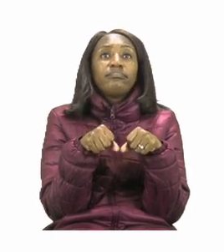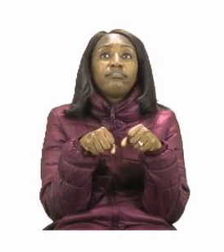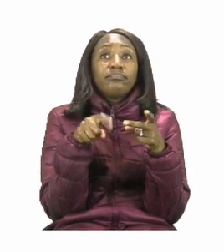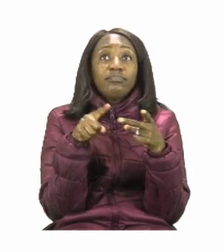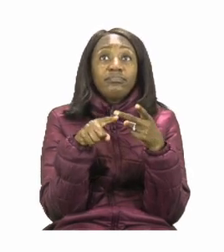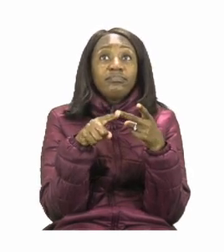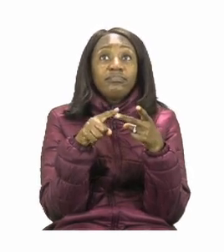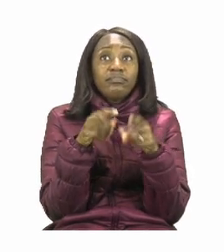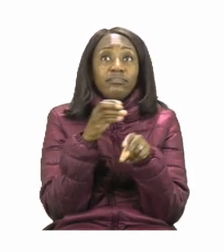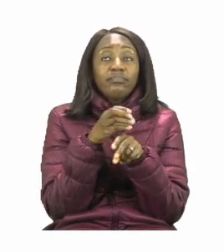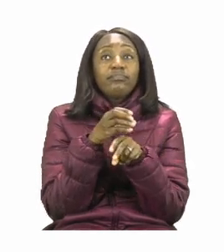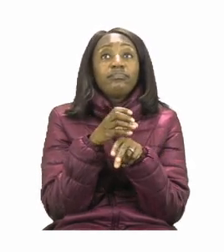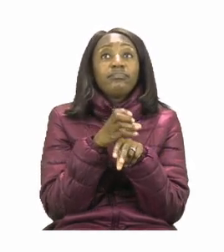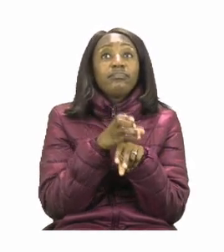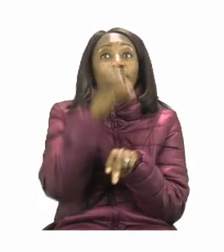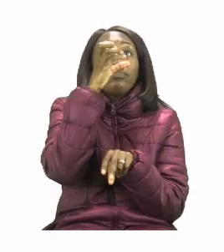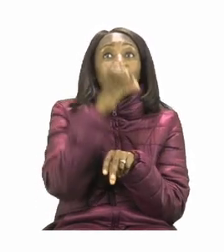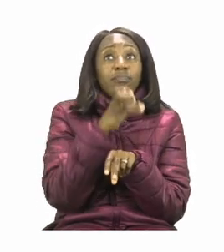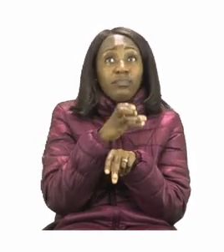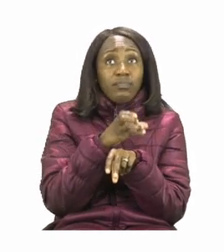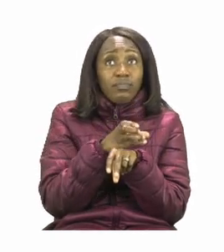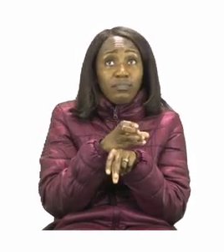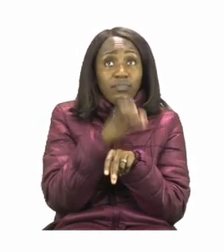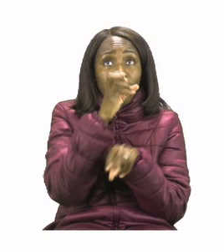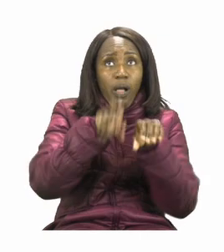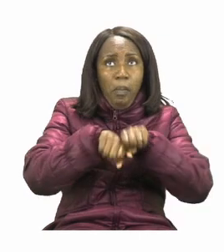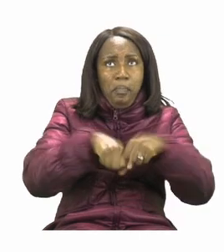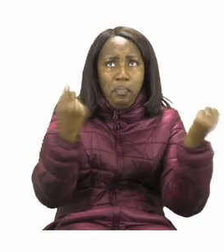Should we play with fire?